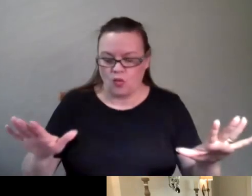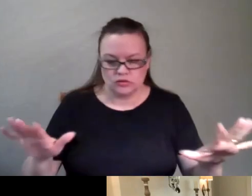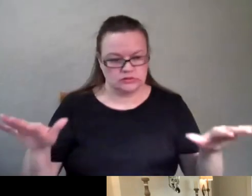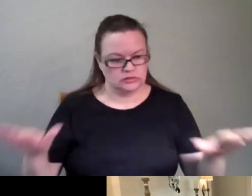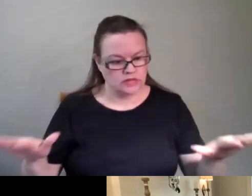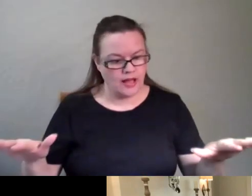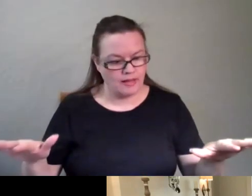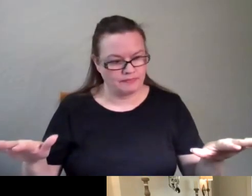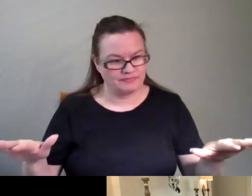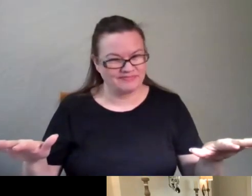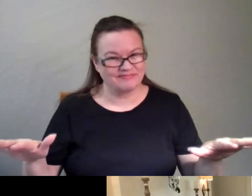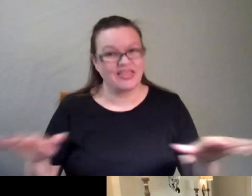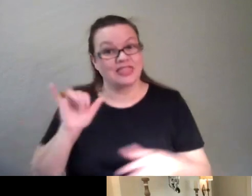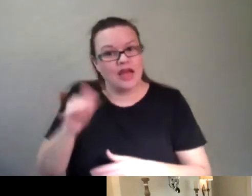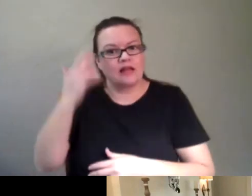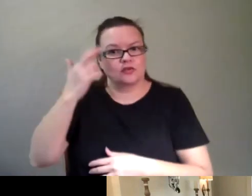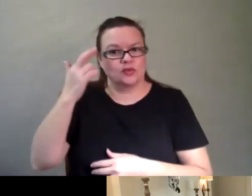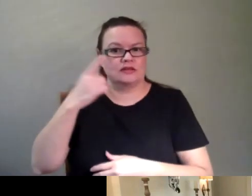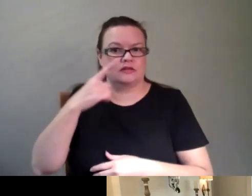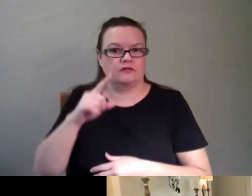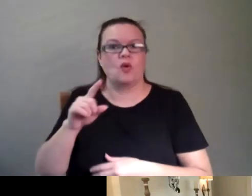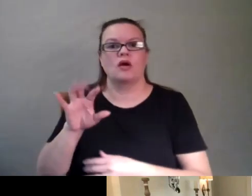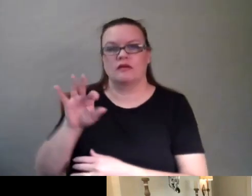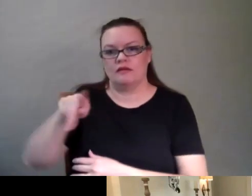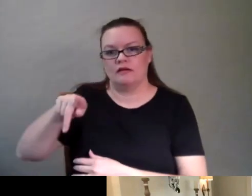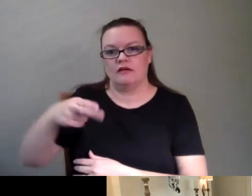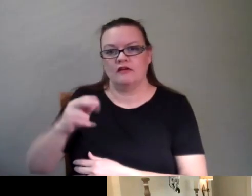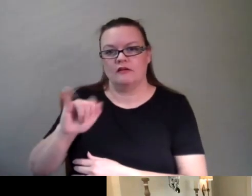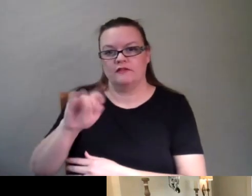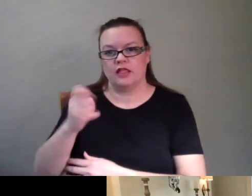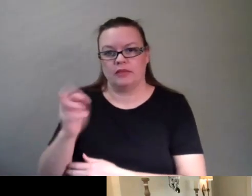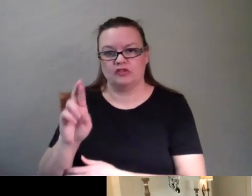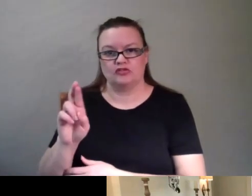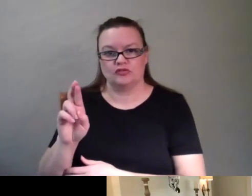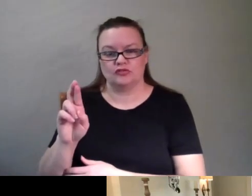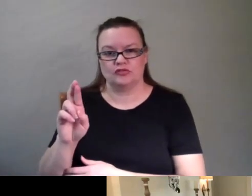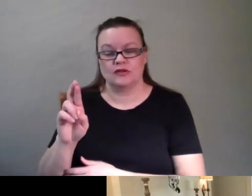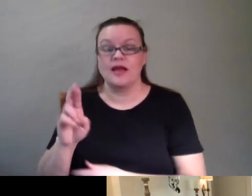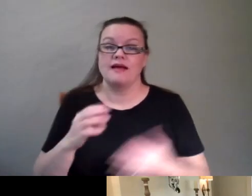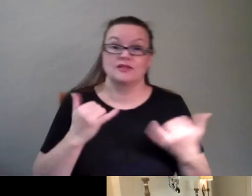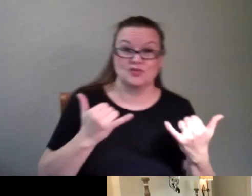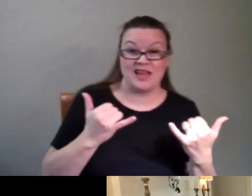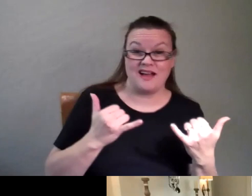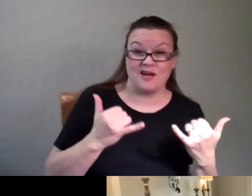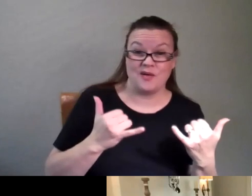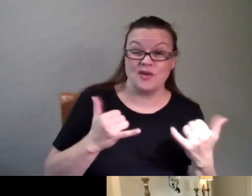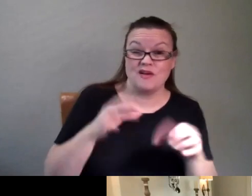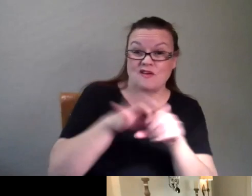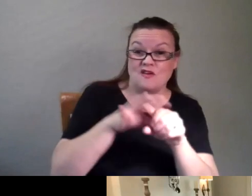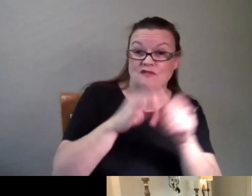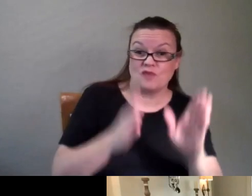the cynicism of the voters, which adds to the incivility of the voters. And I think that is that is highly